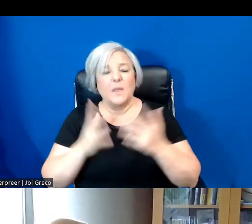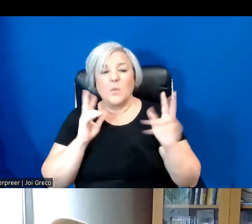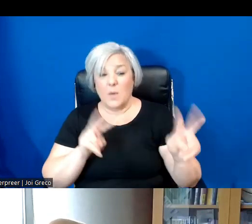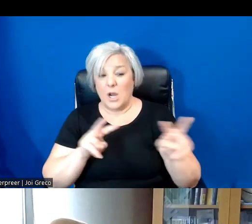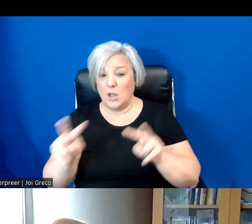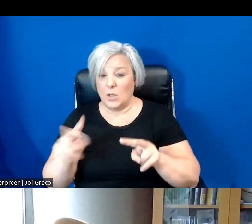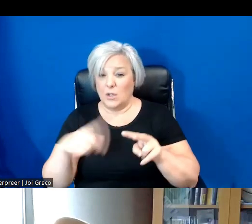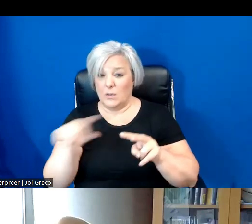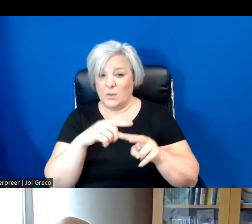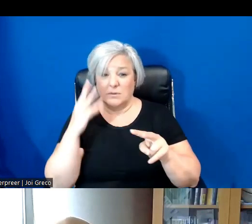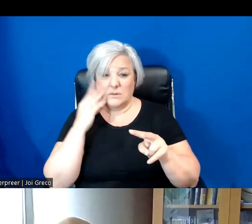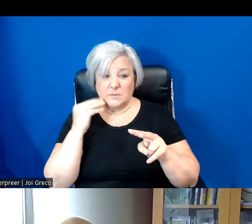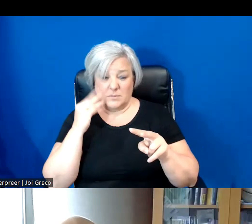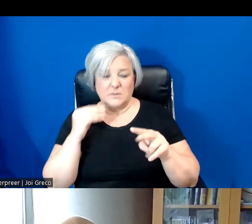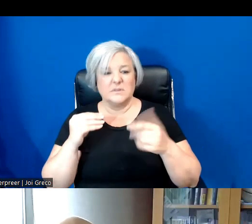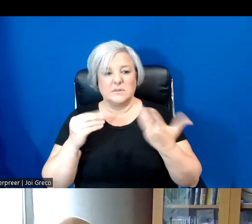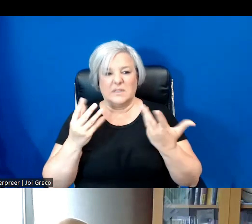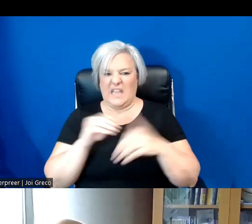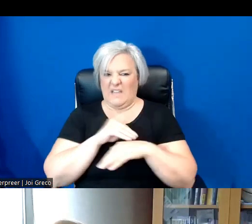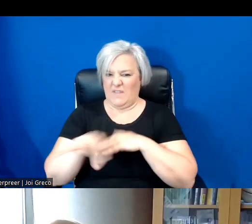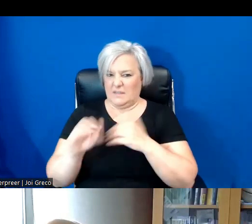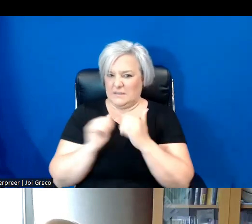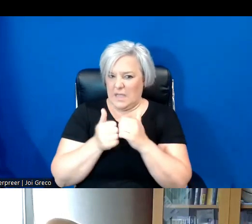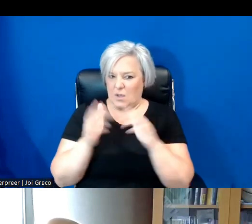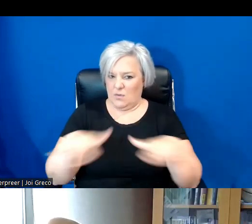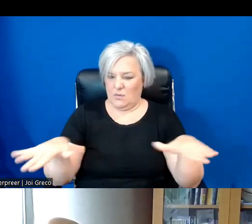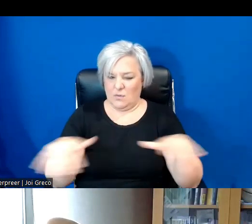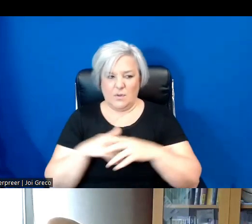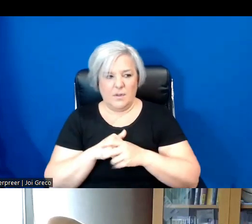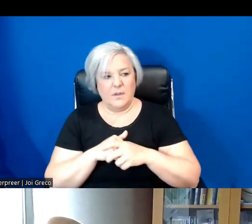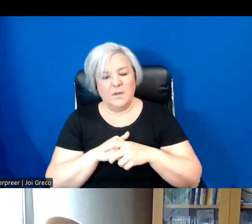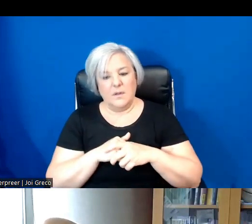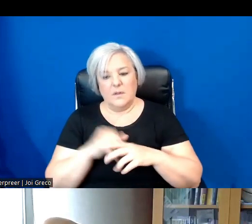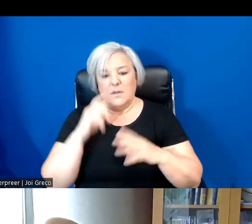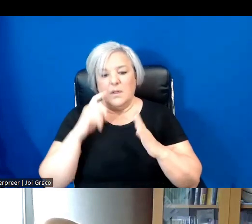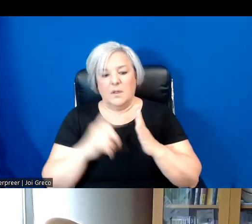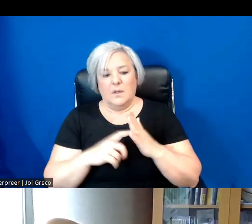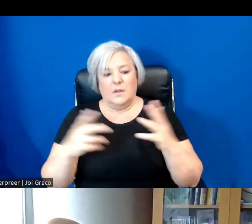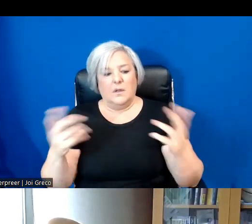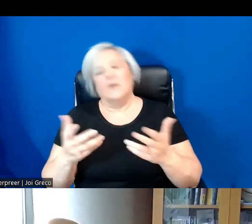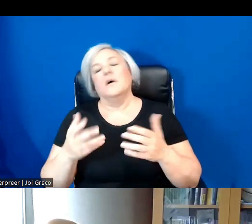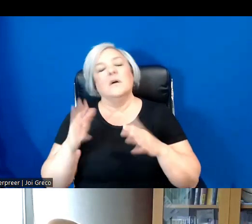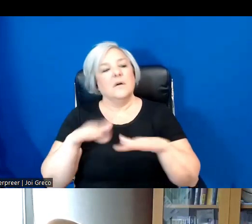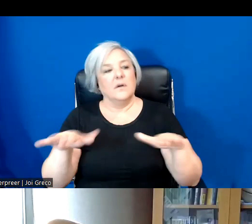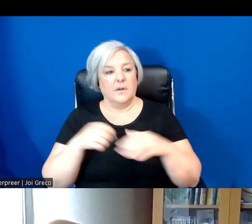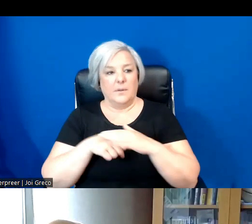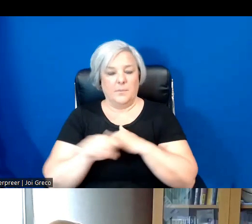household challenges and their effect. So let's go to the next slide. What we found is that kids born to